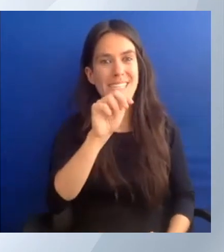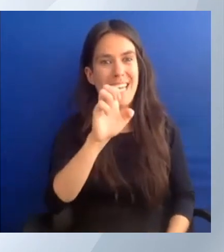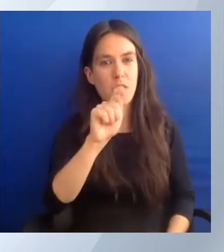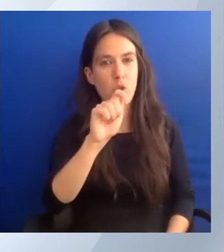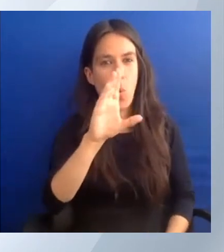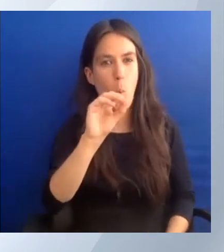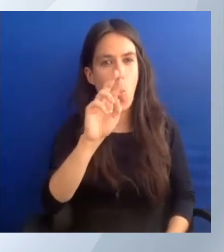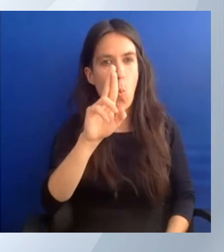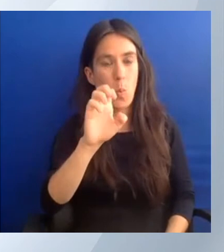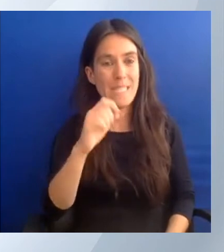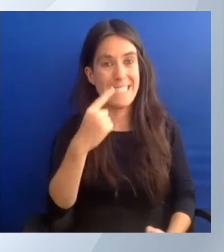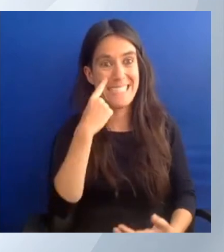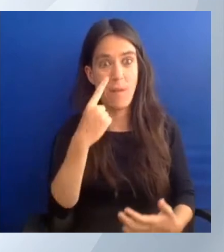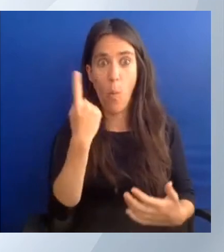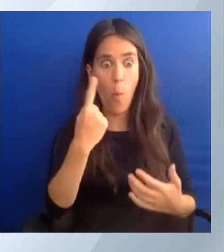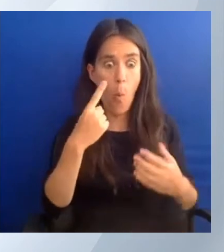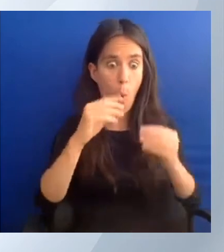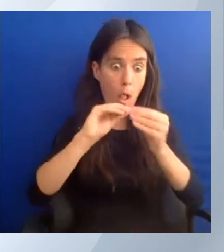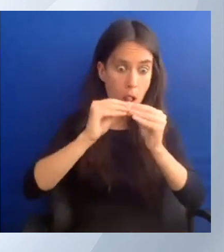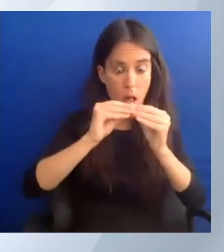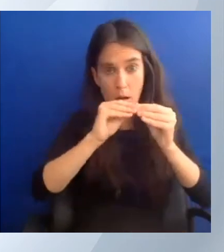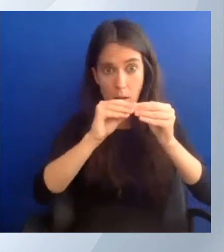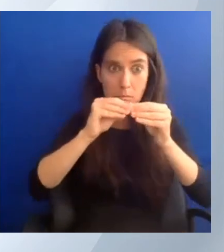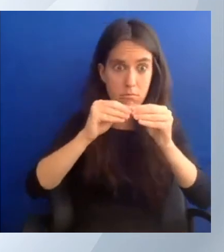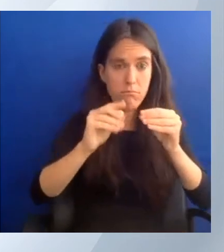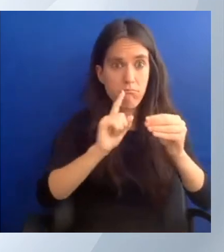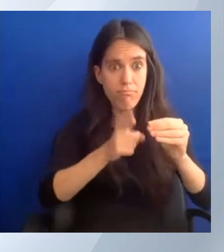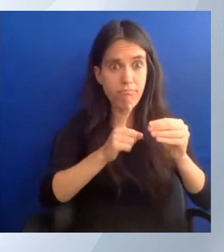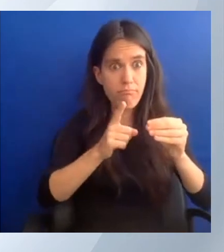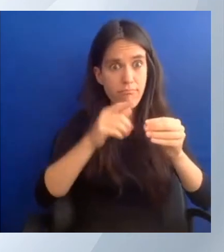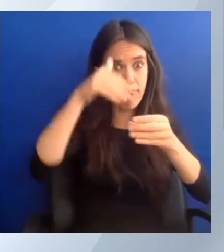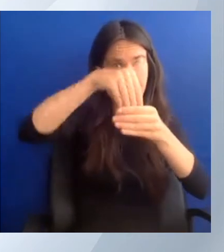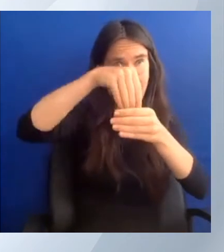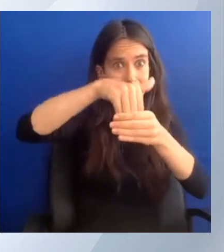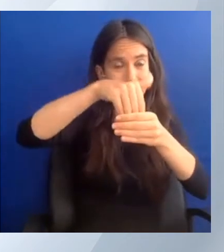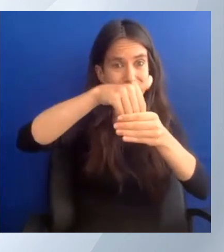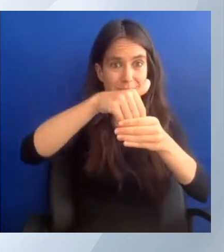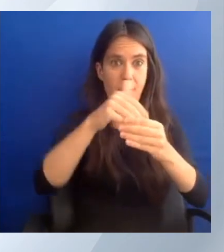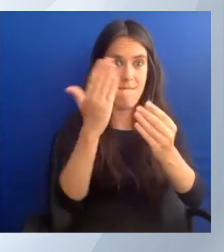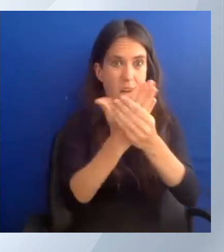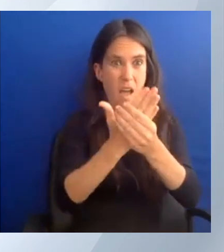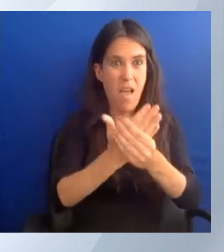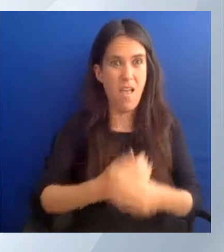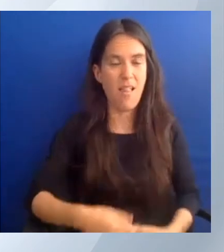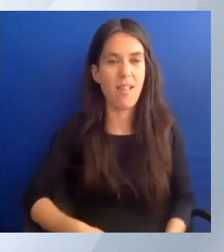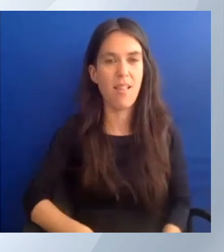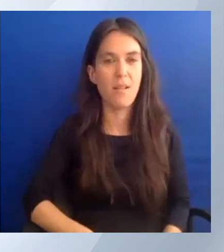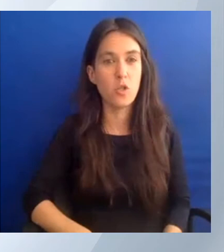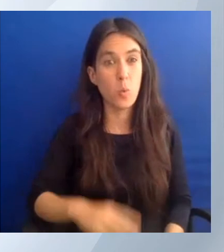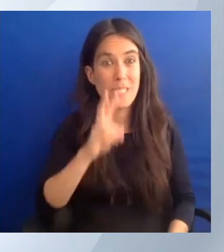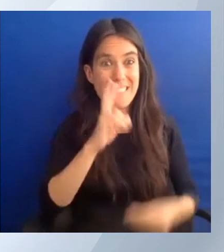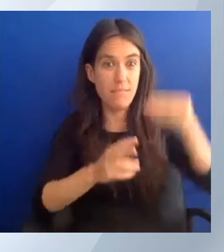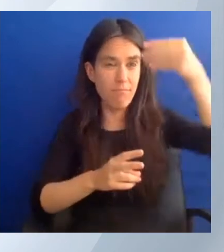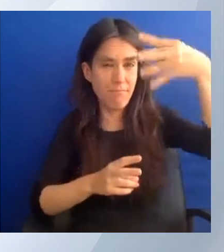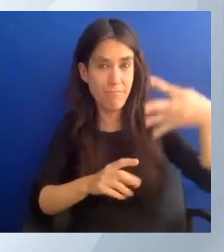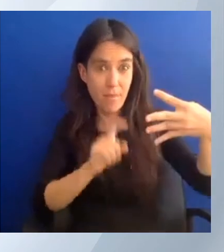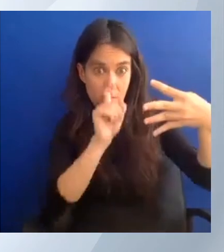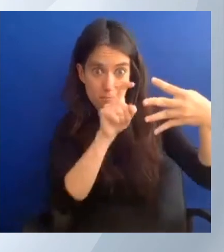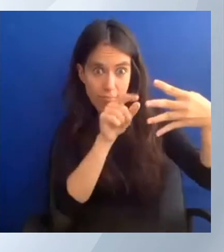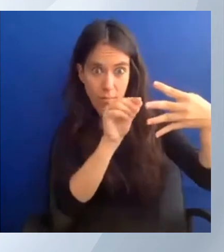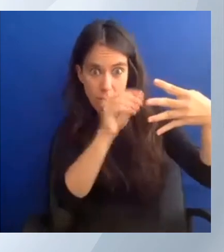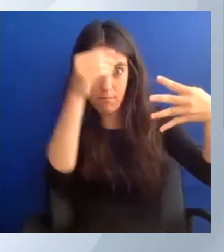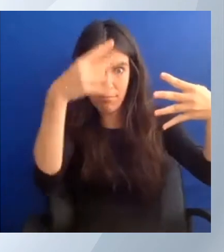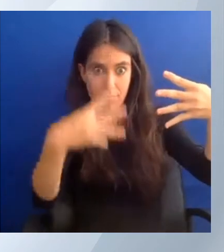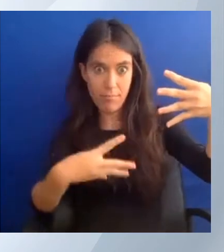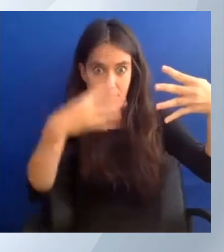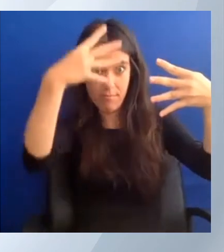all the plumbing is actually happening in this startup file. So look for these things.